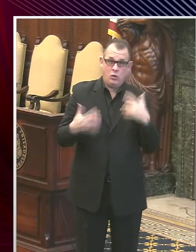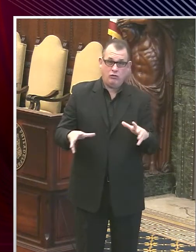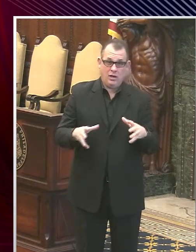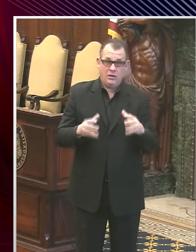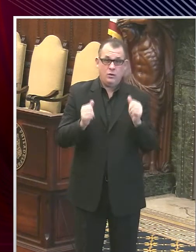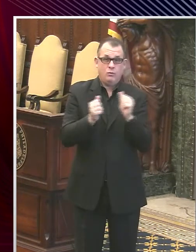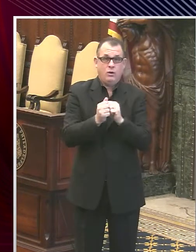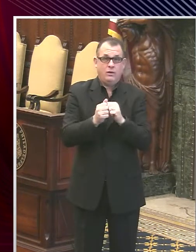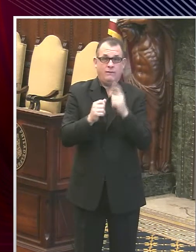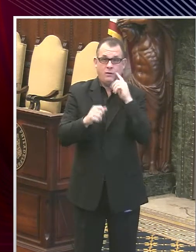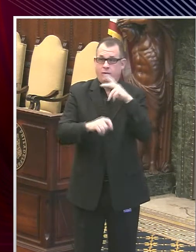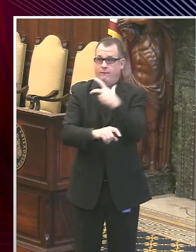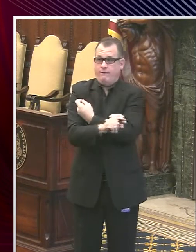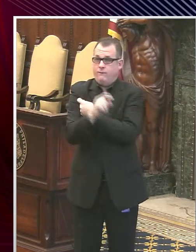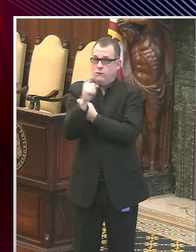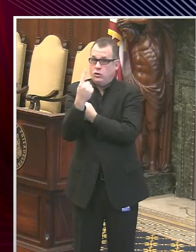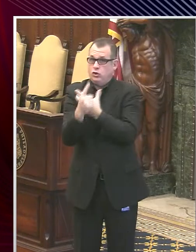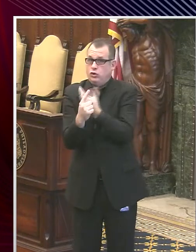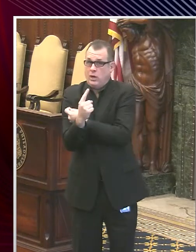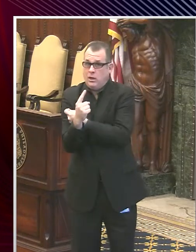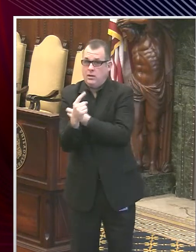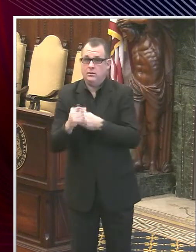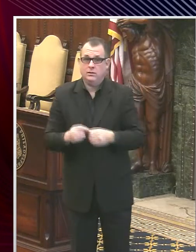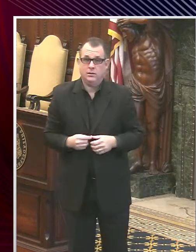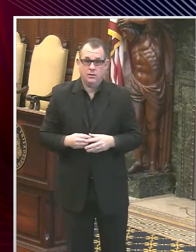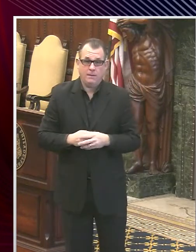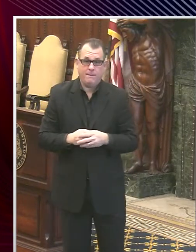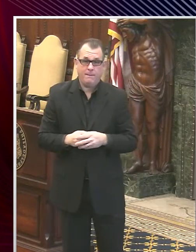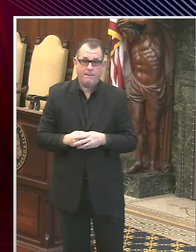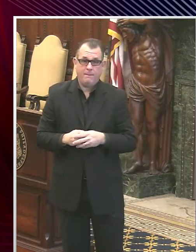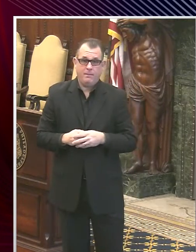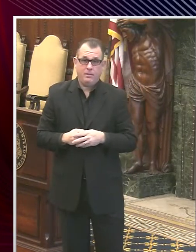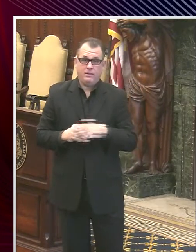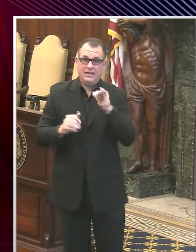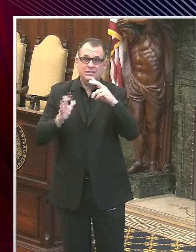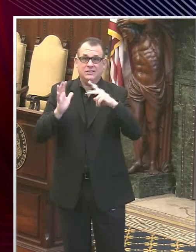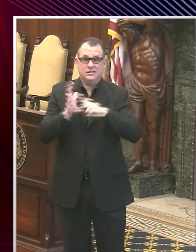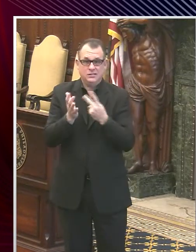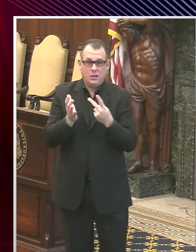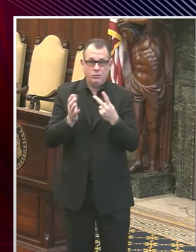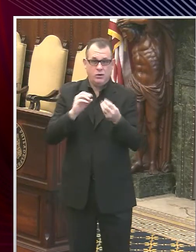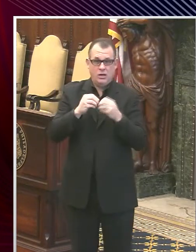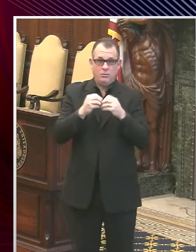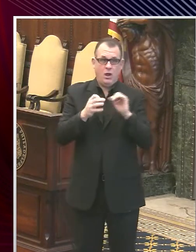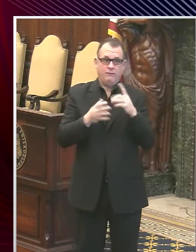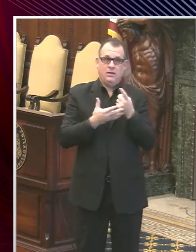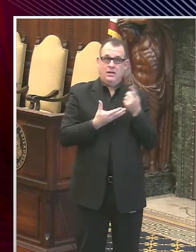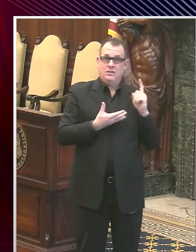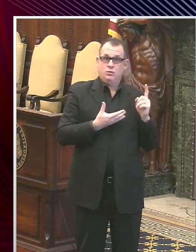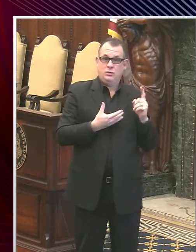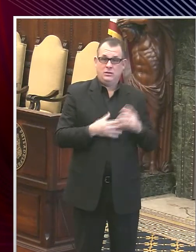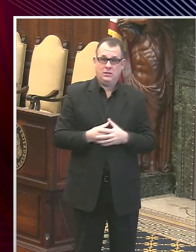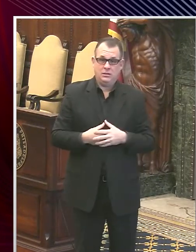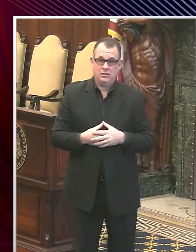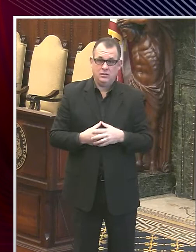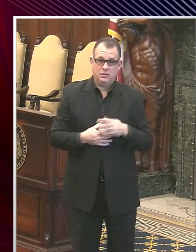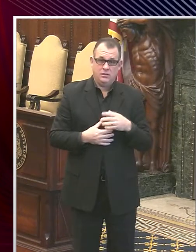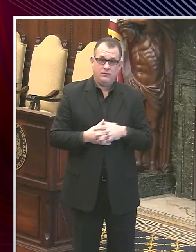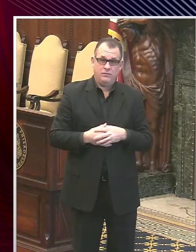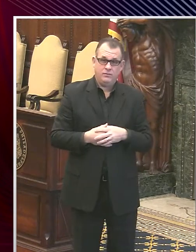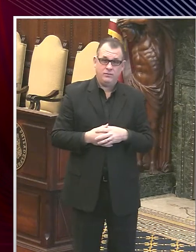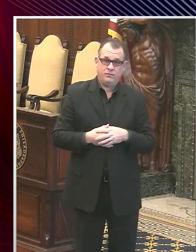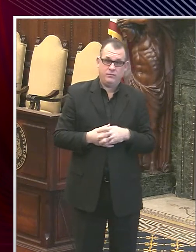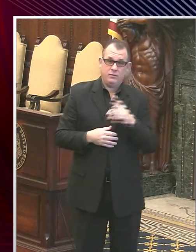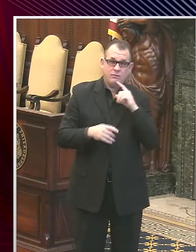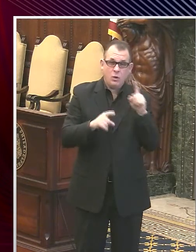50,529 people with the first dose, 50,529. That number is about double the number that I reported last week. And in addition,